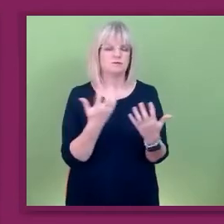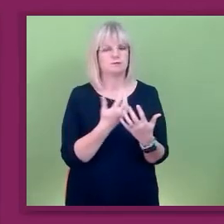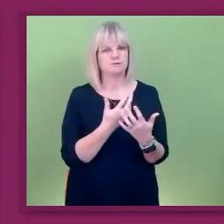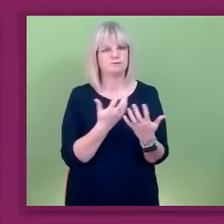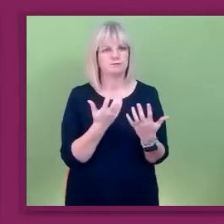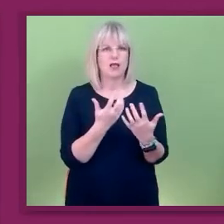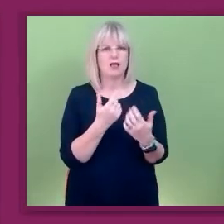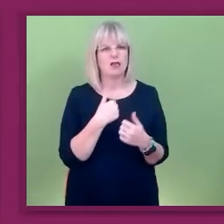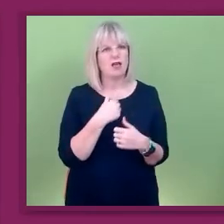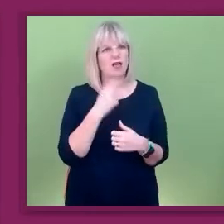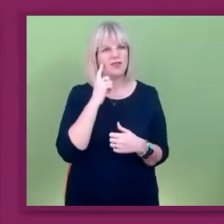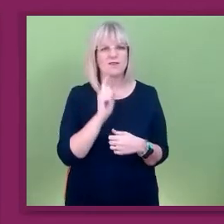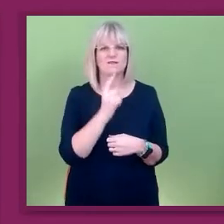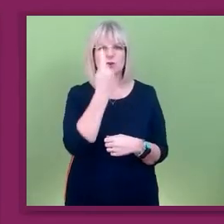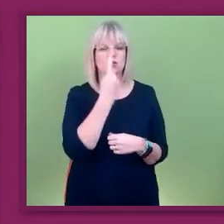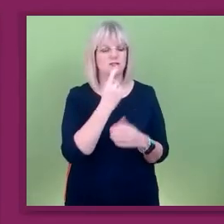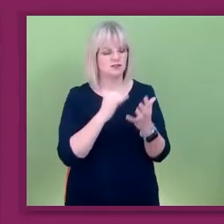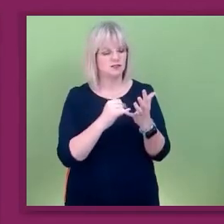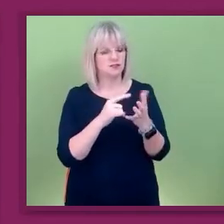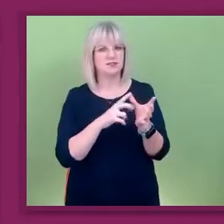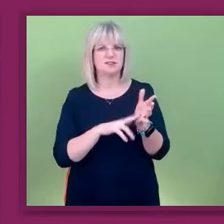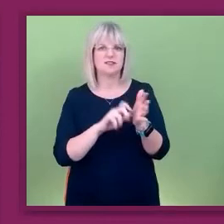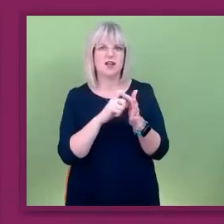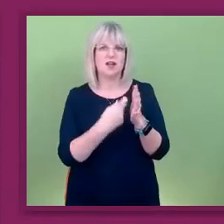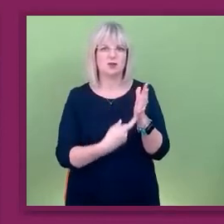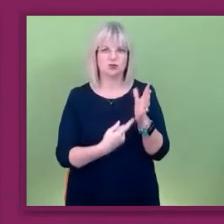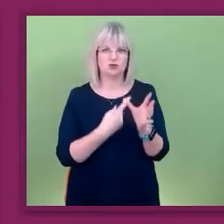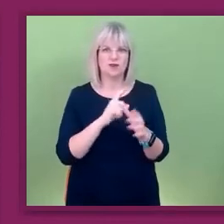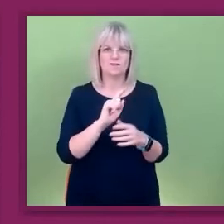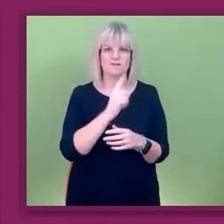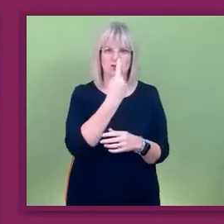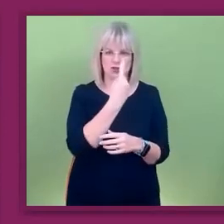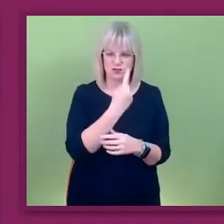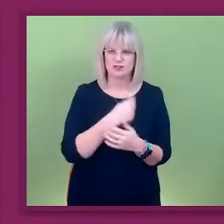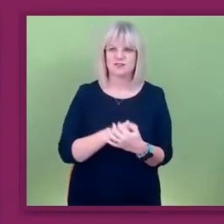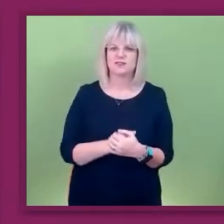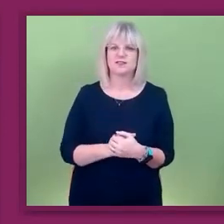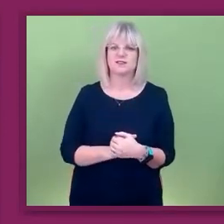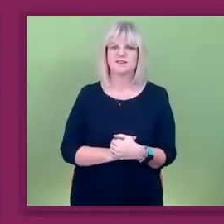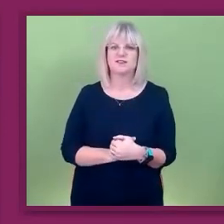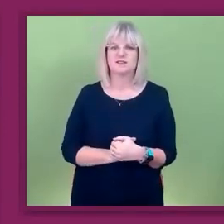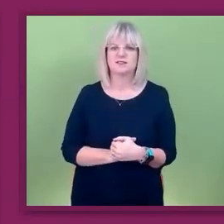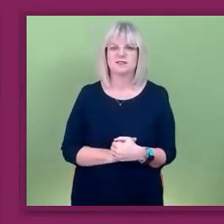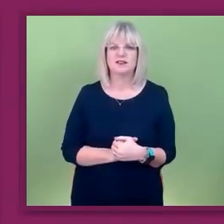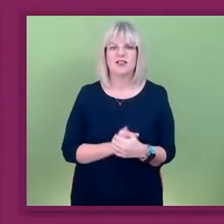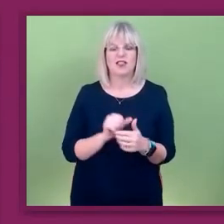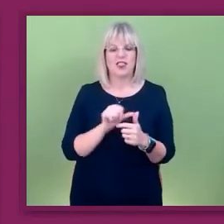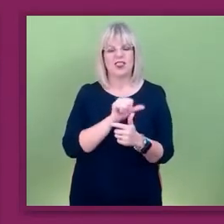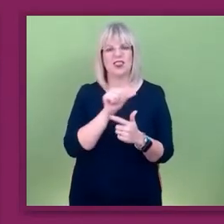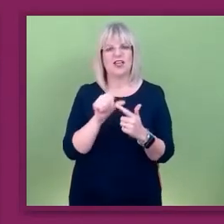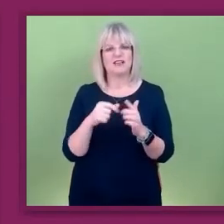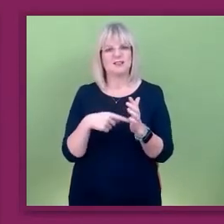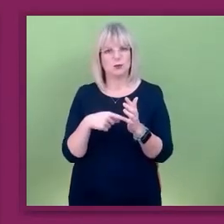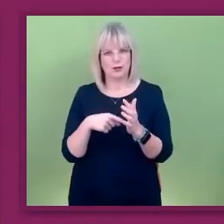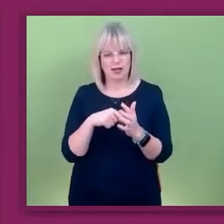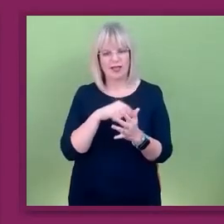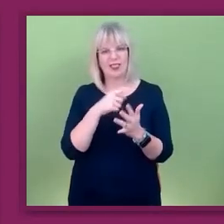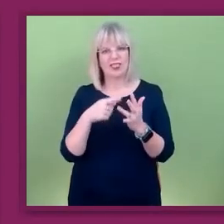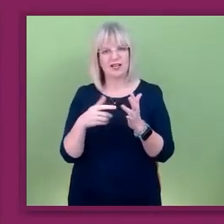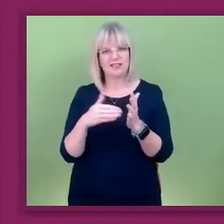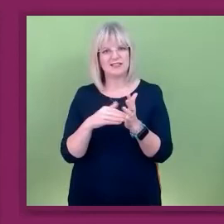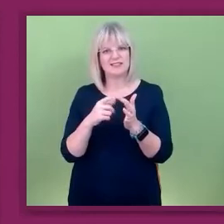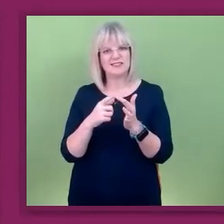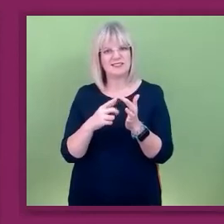to Sandra first, then to Tanika, and then to Xena. The question is, what can women do who are